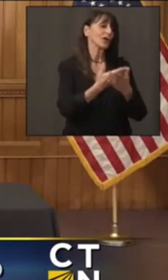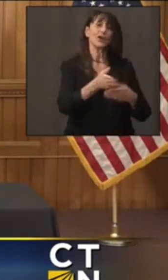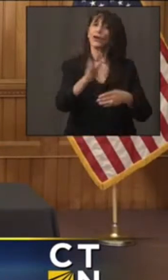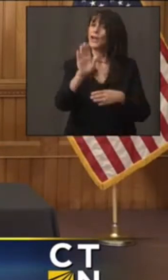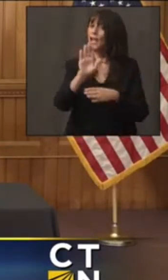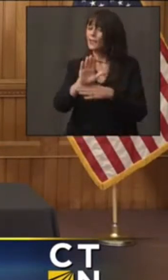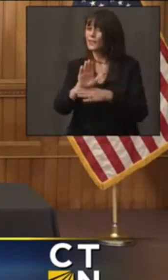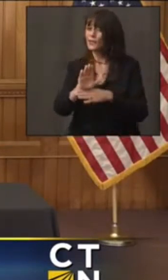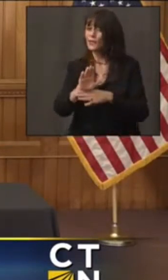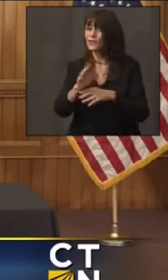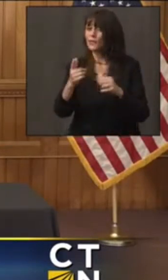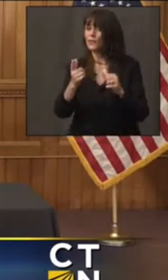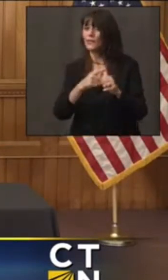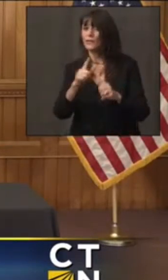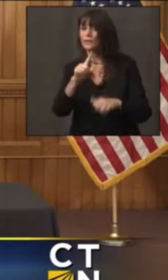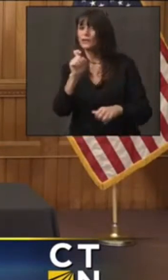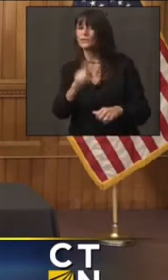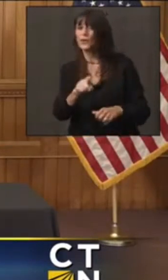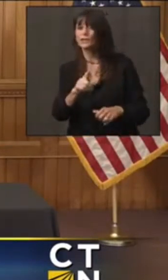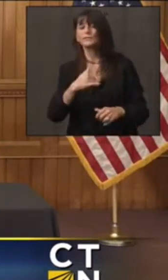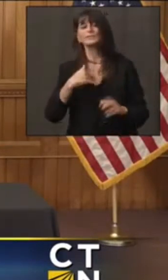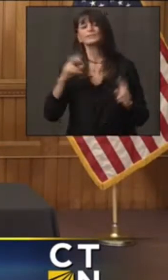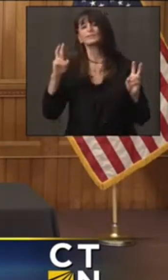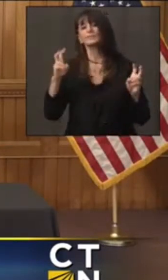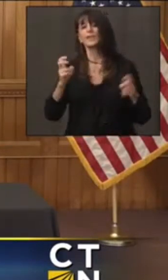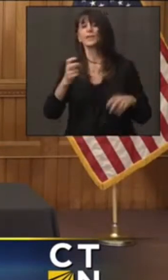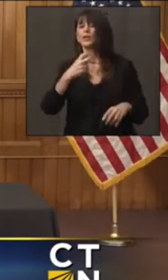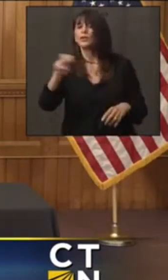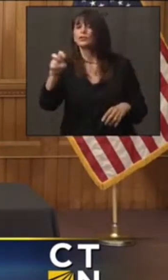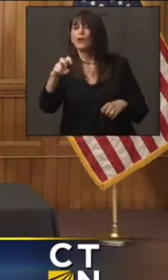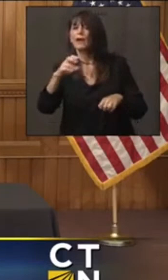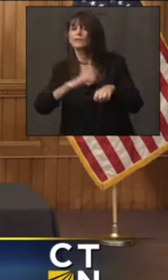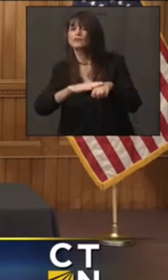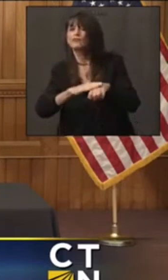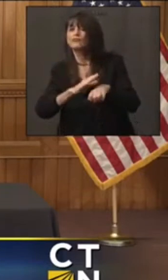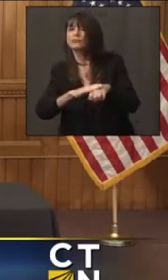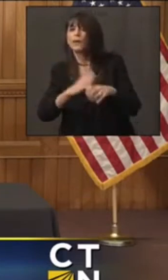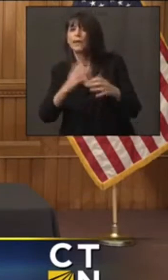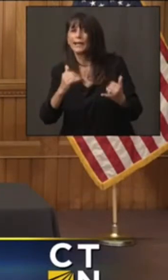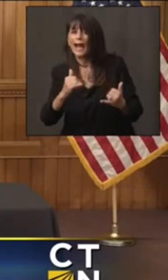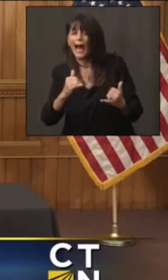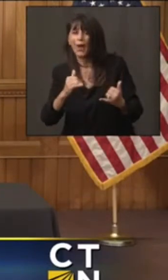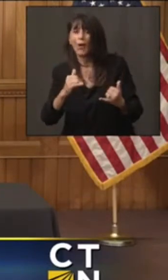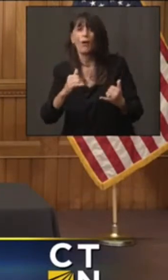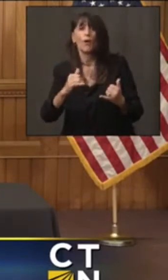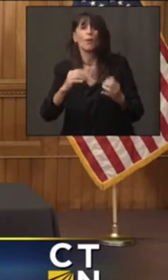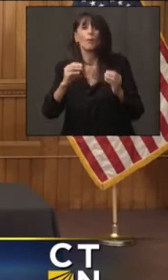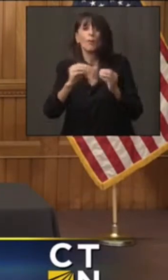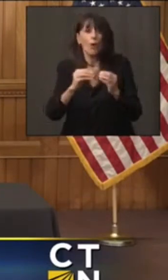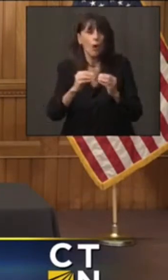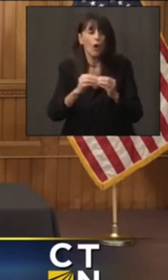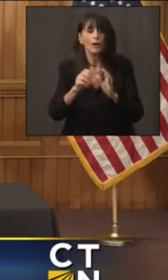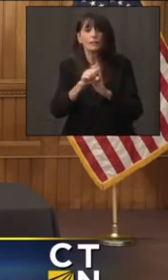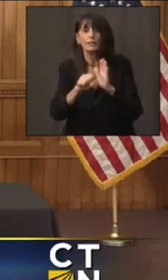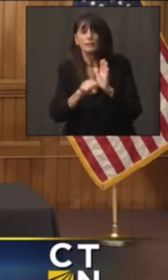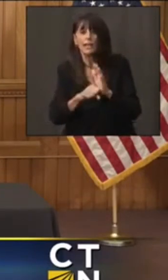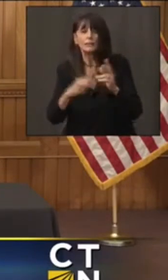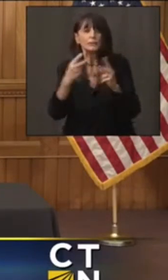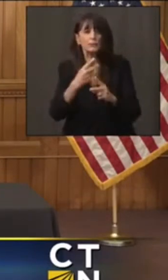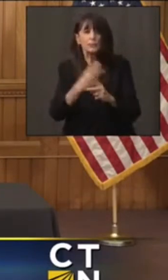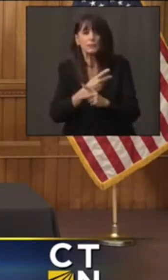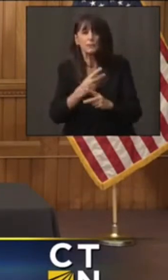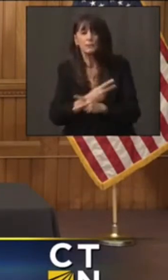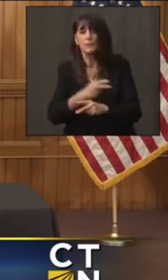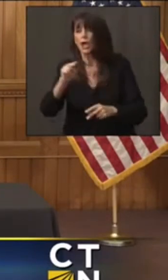question, where do you stand on the travel advisory now that there are 36 states on the list and New Jersey and Massachusetts are getting close